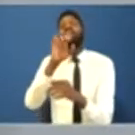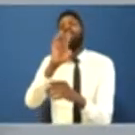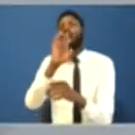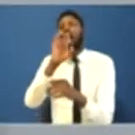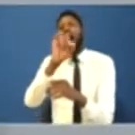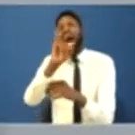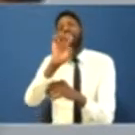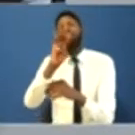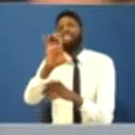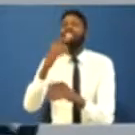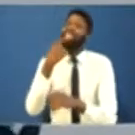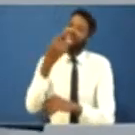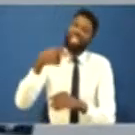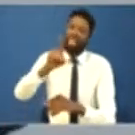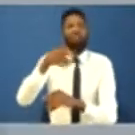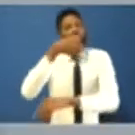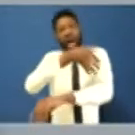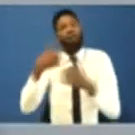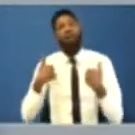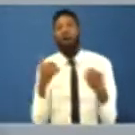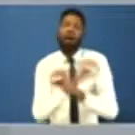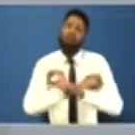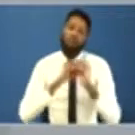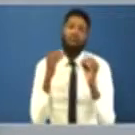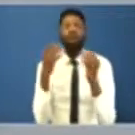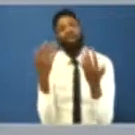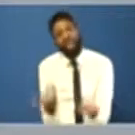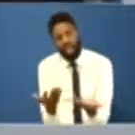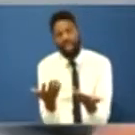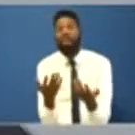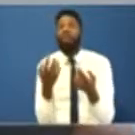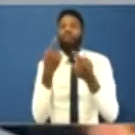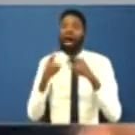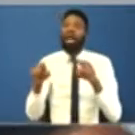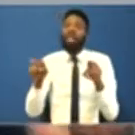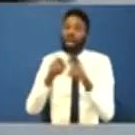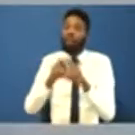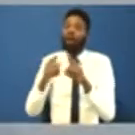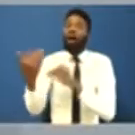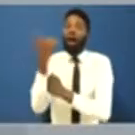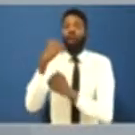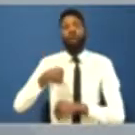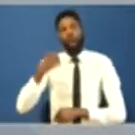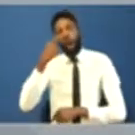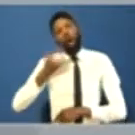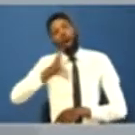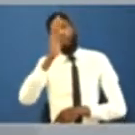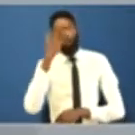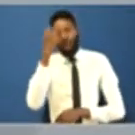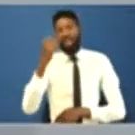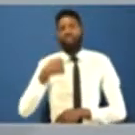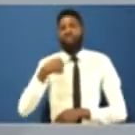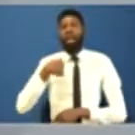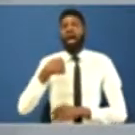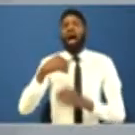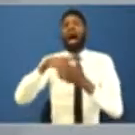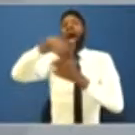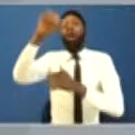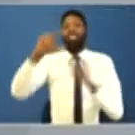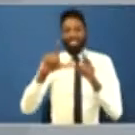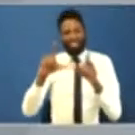or the iabc said they don't have the mandate yet they sent me home because i had a foreign certificate